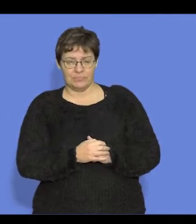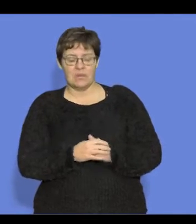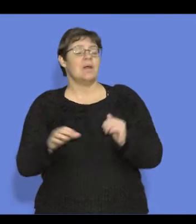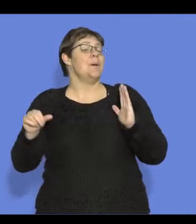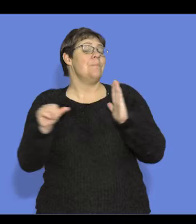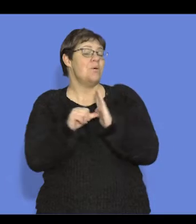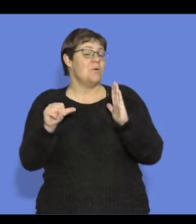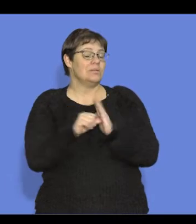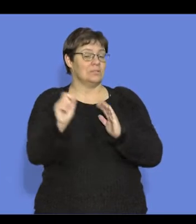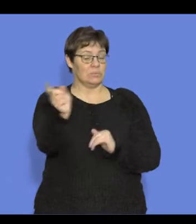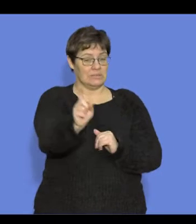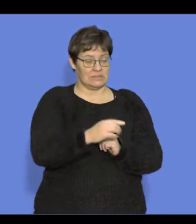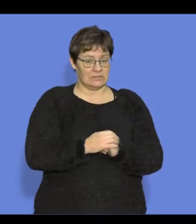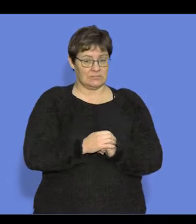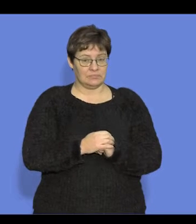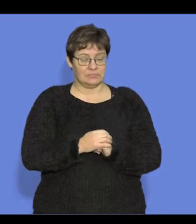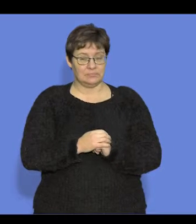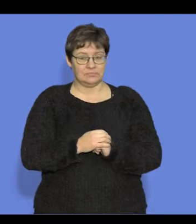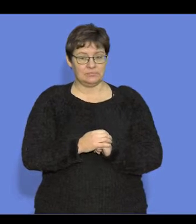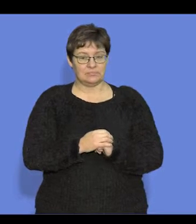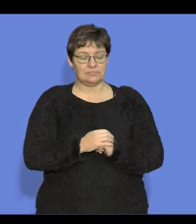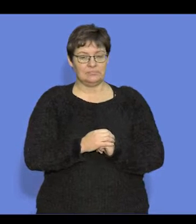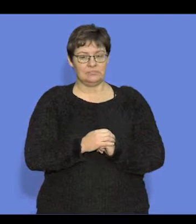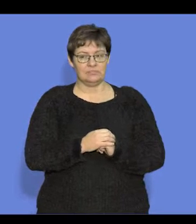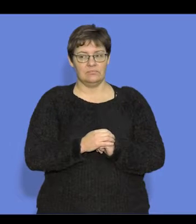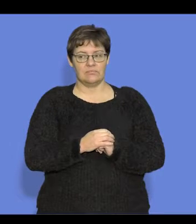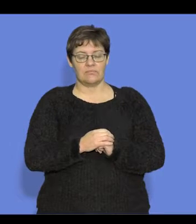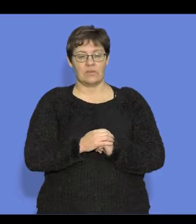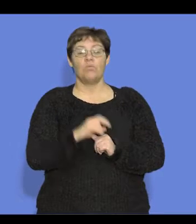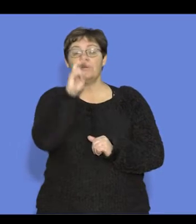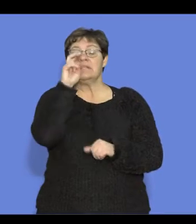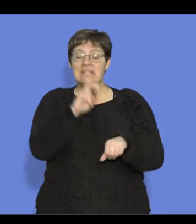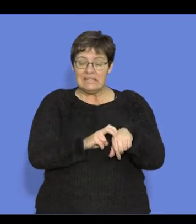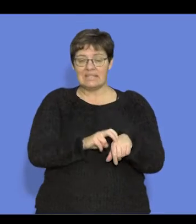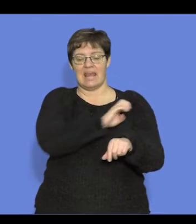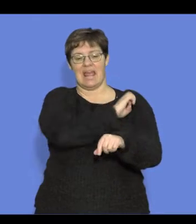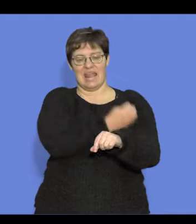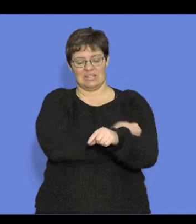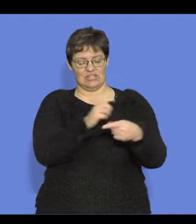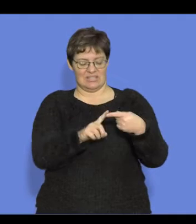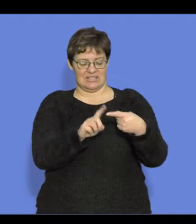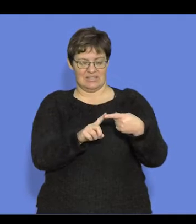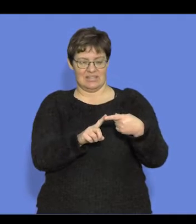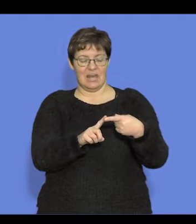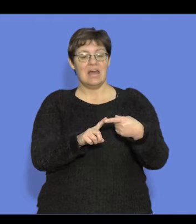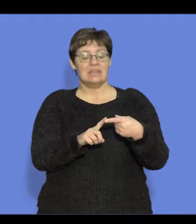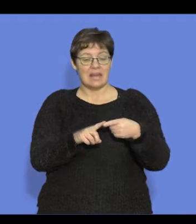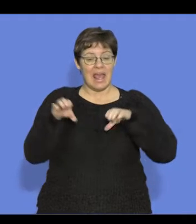is that energy is needed, and active